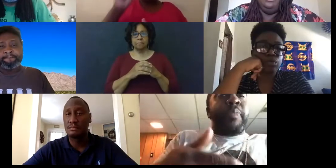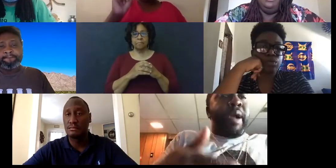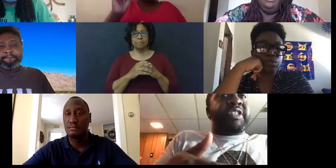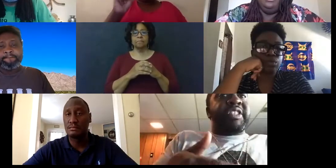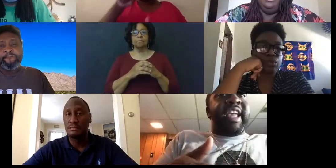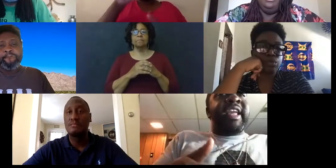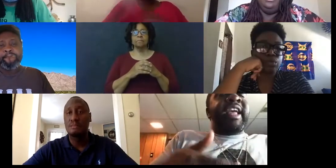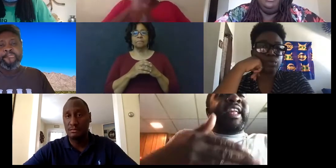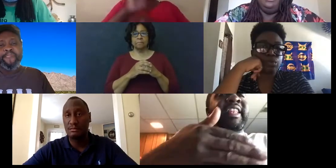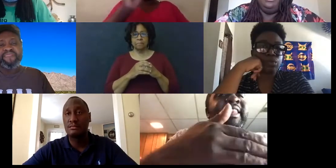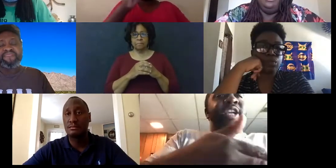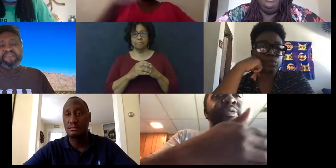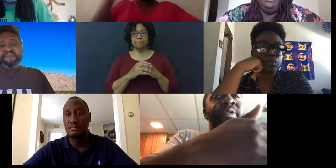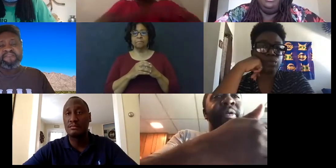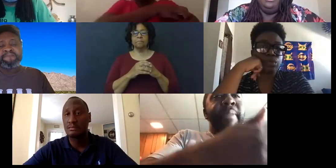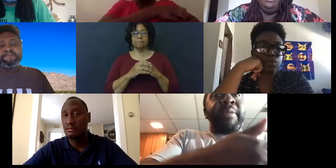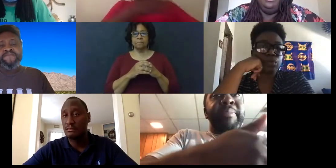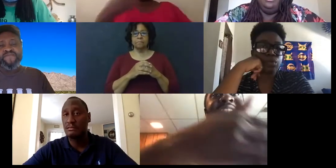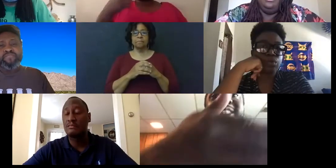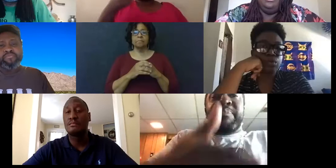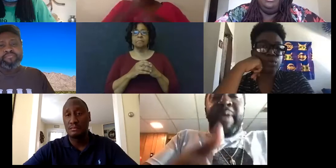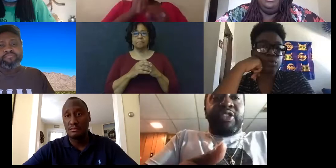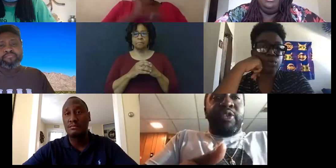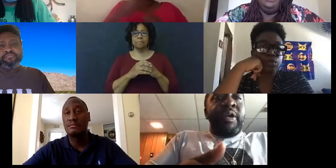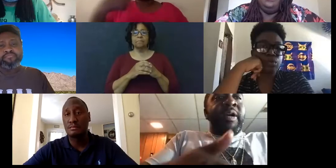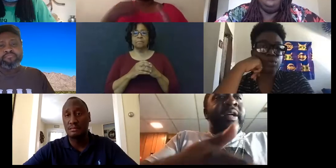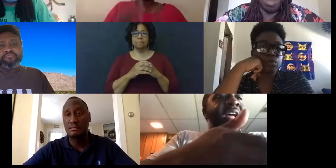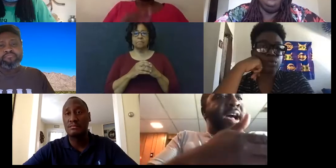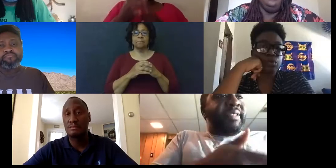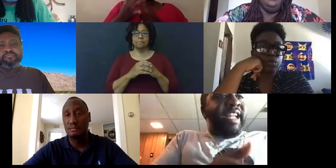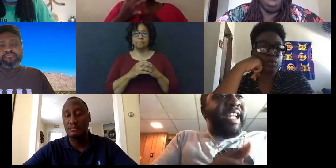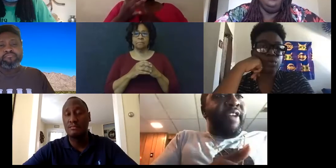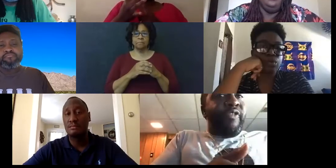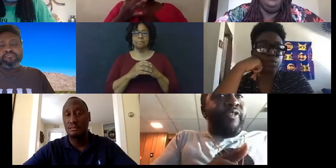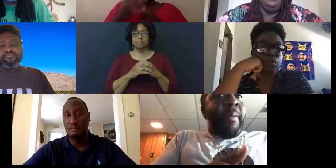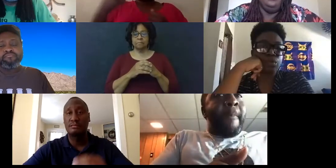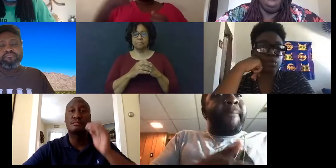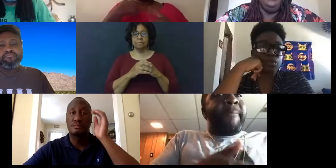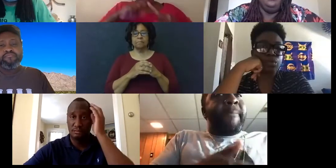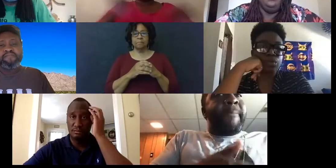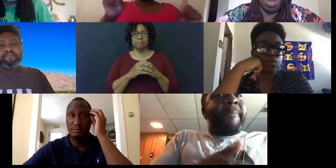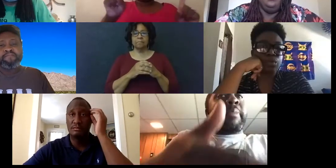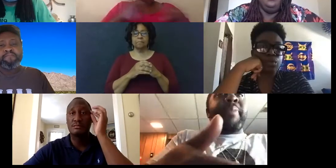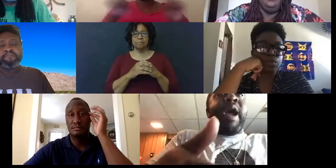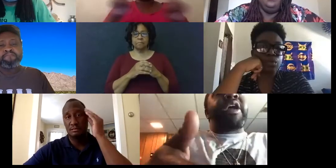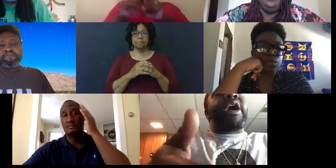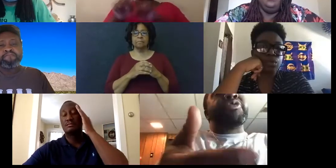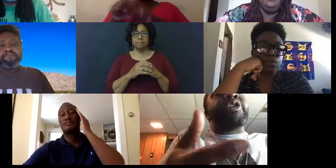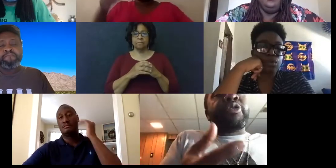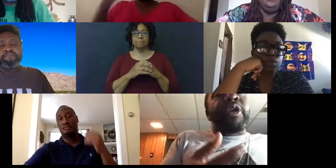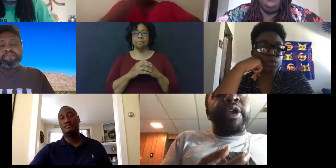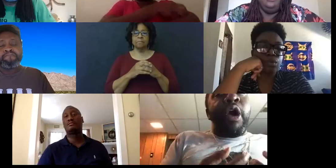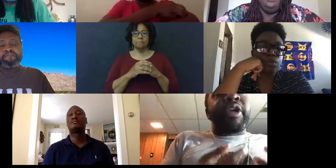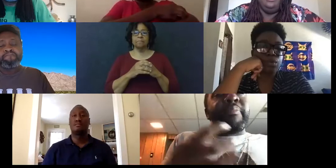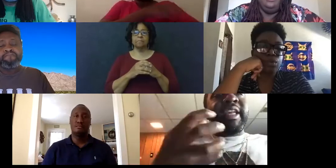as superpowers to say, they make me special, I'm different, but they also make me powerful, but they also